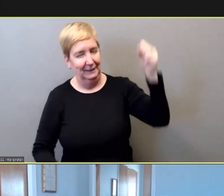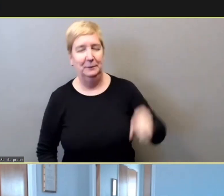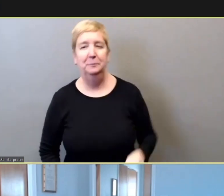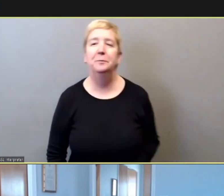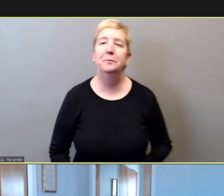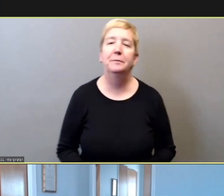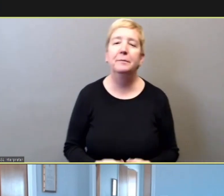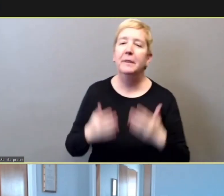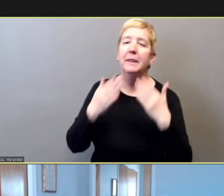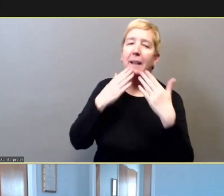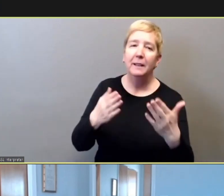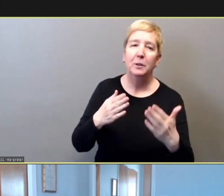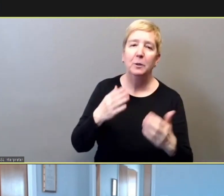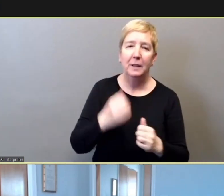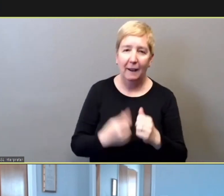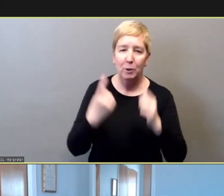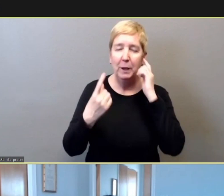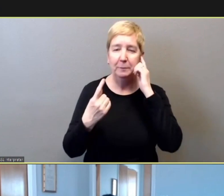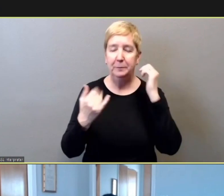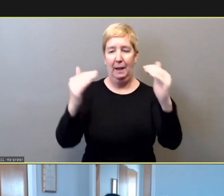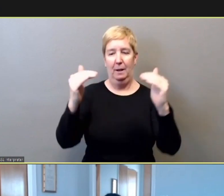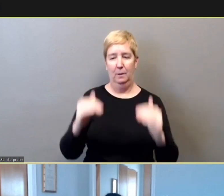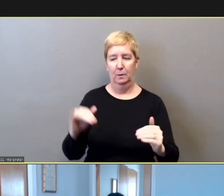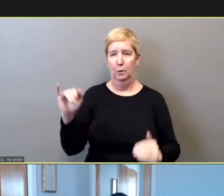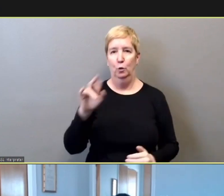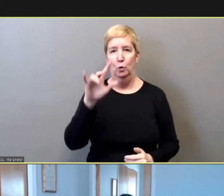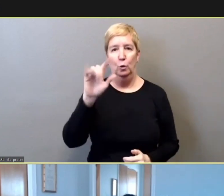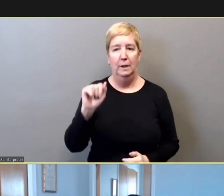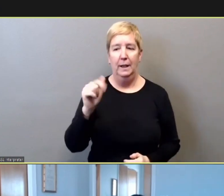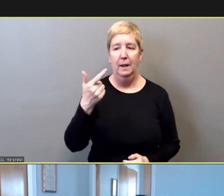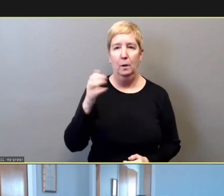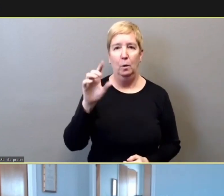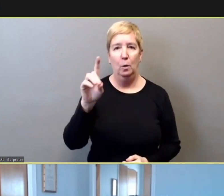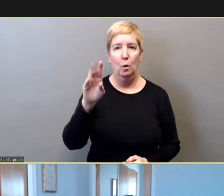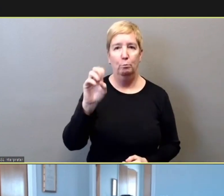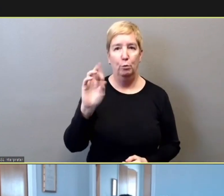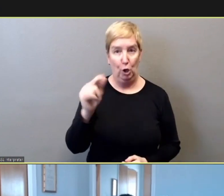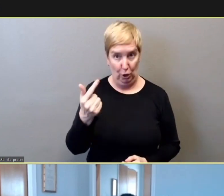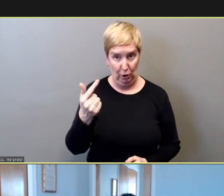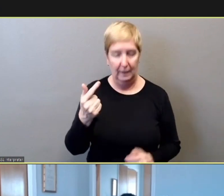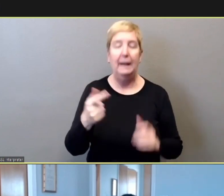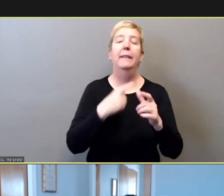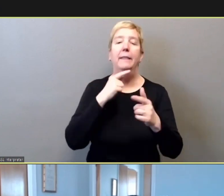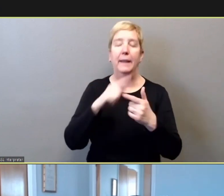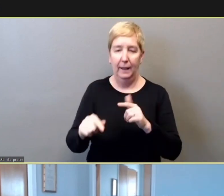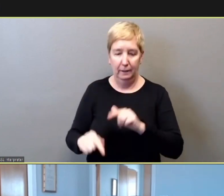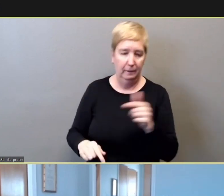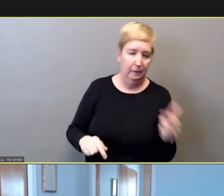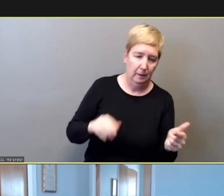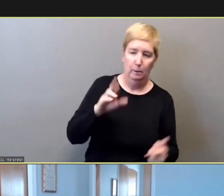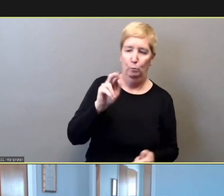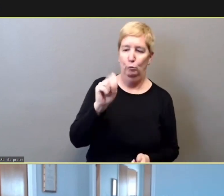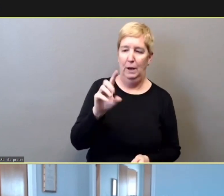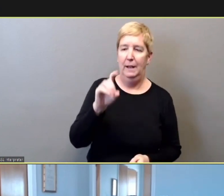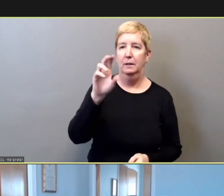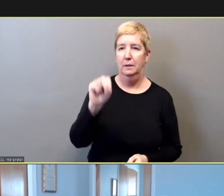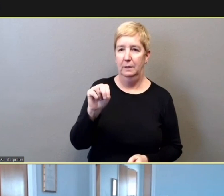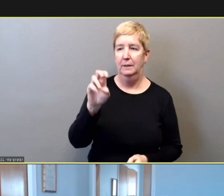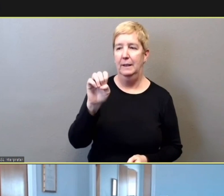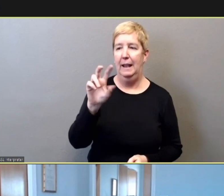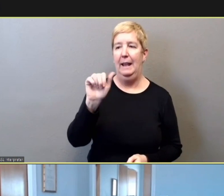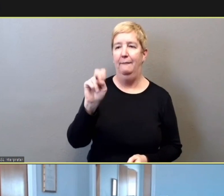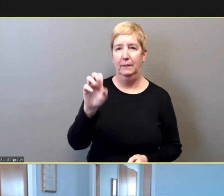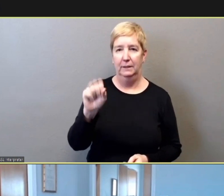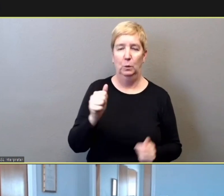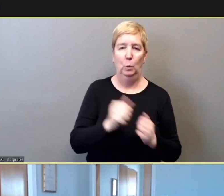Thanks, everyone. So next will be Julia Goldberg. After that, I'll turn over to Brandon Evans with